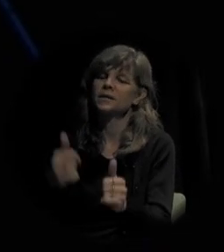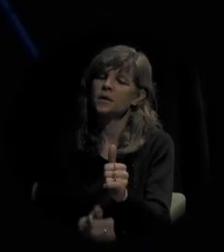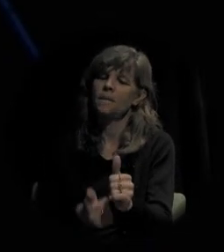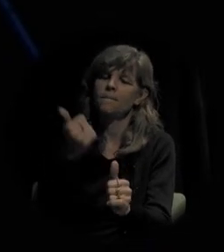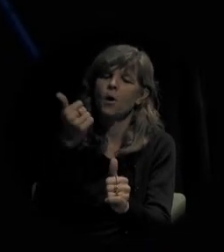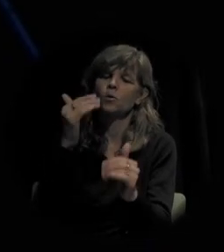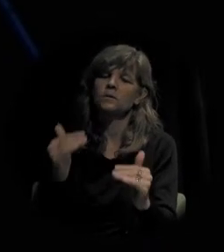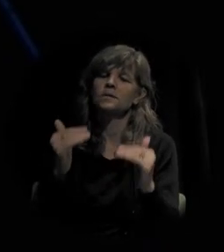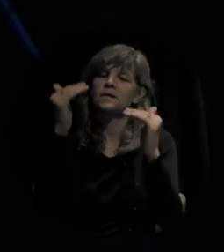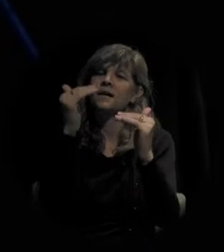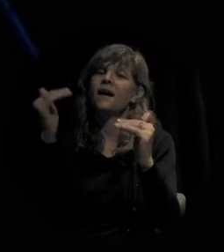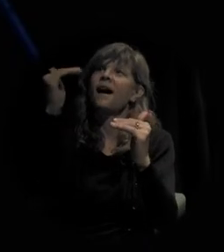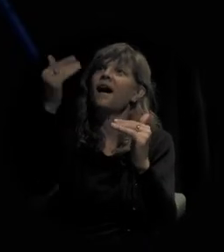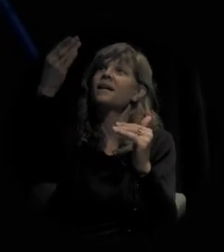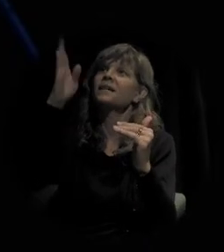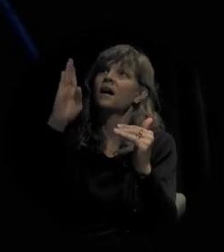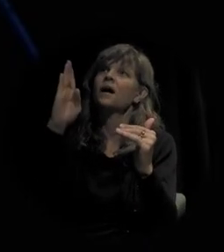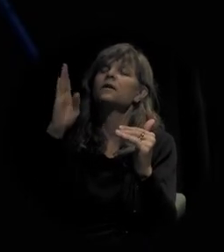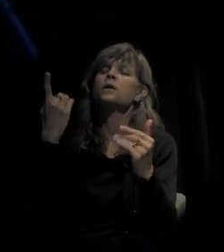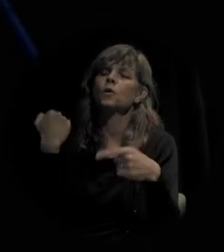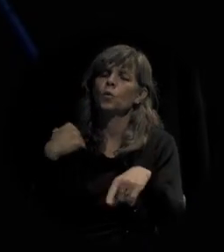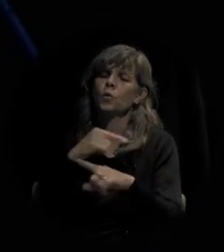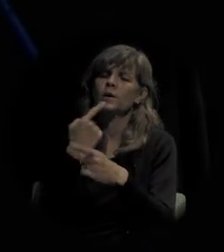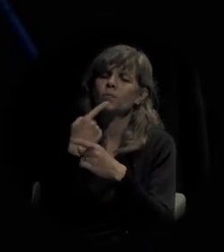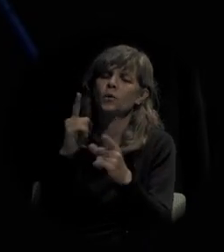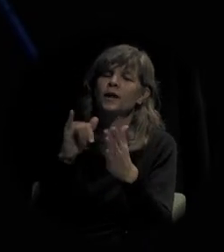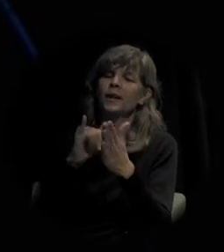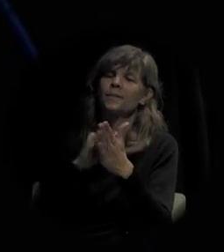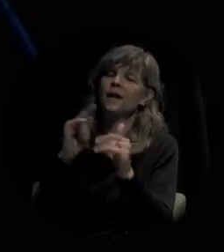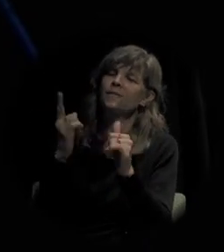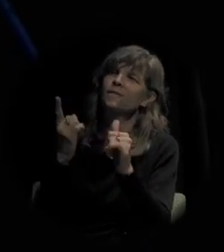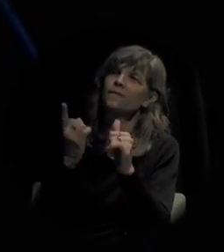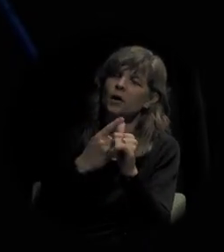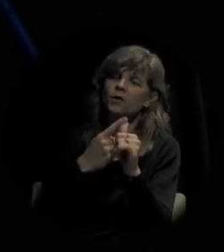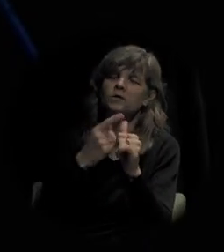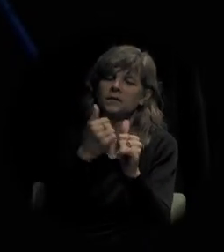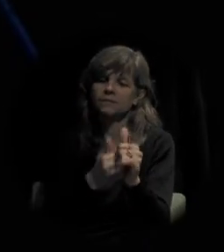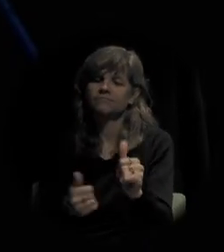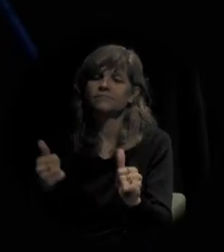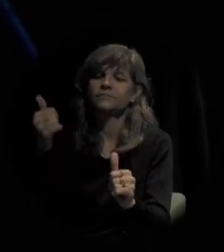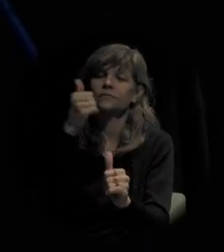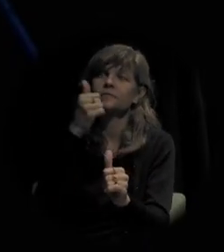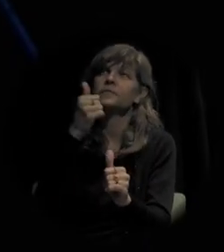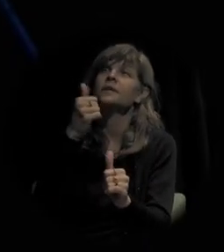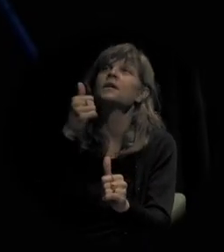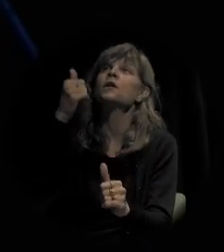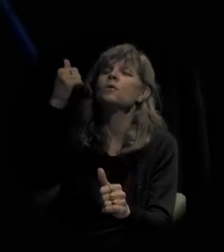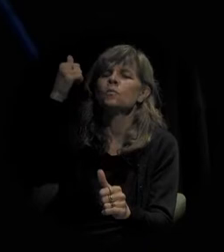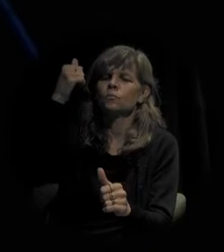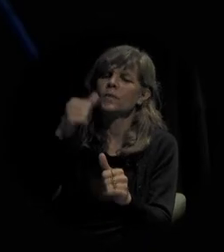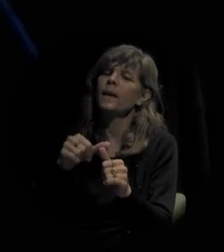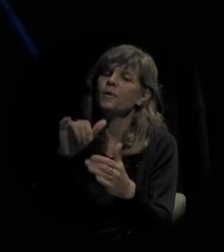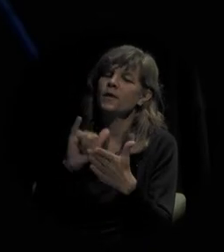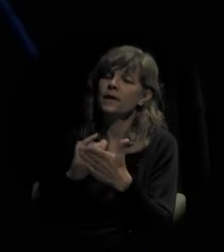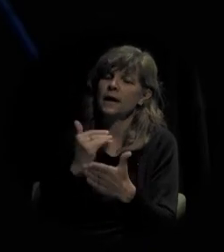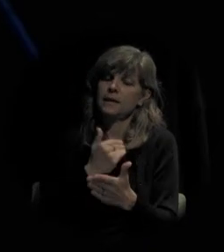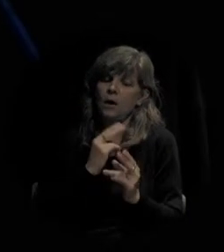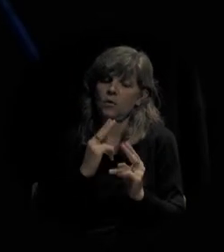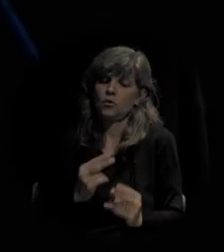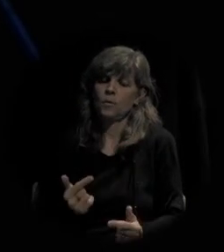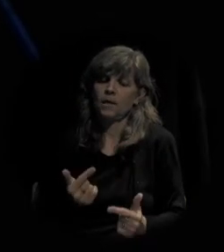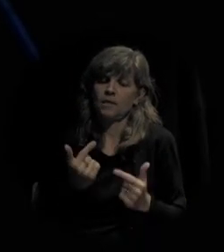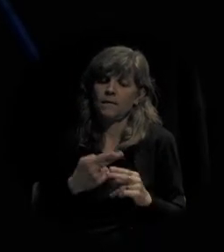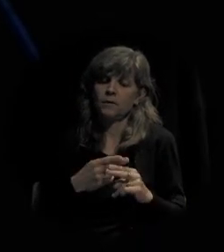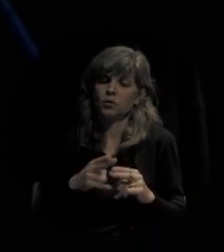sang. We proclaim that first and foremost, recognizing our mortality in the here and now. But